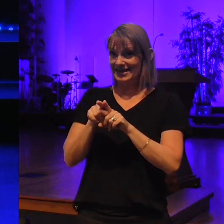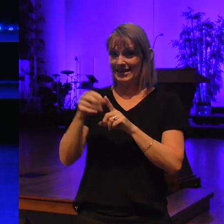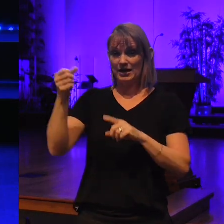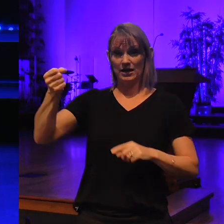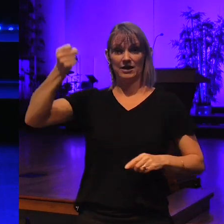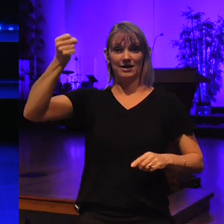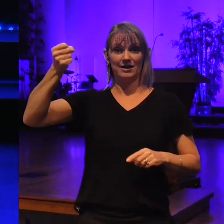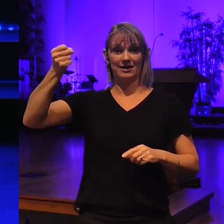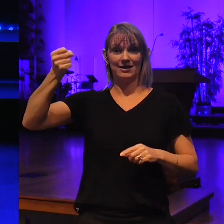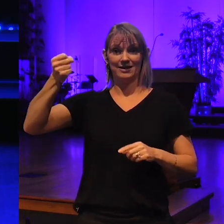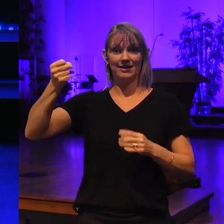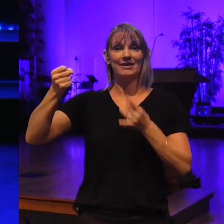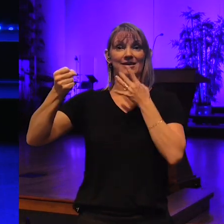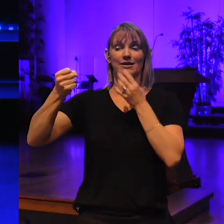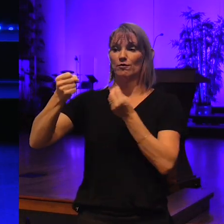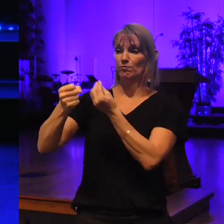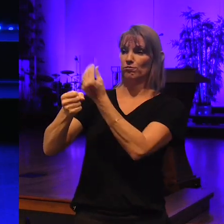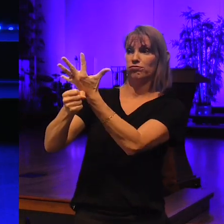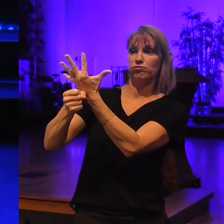torchbearer?